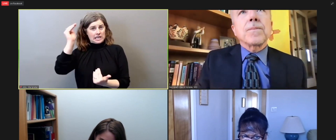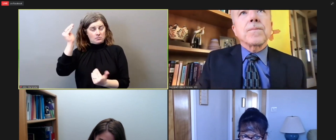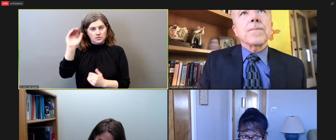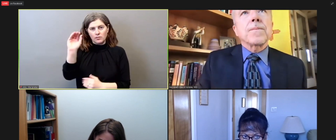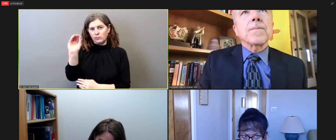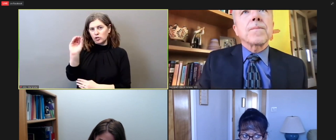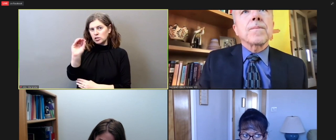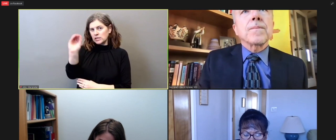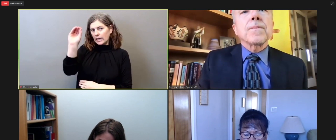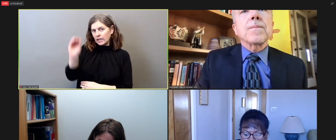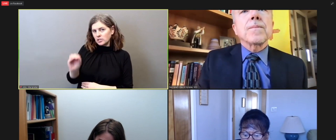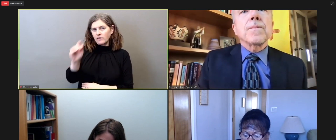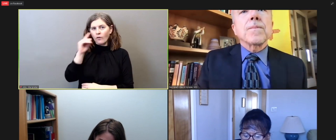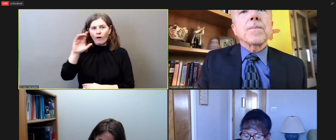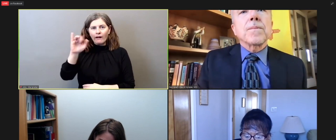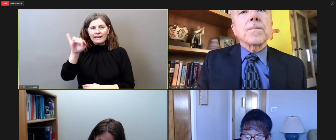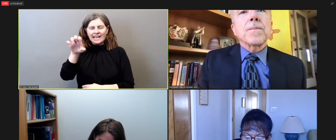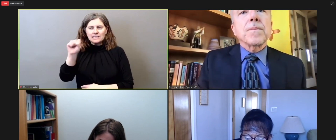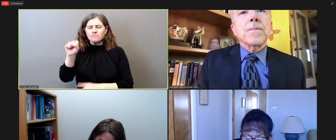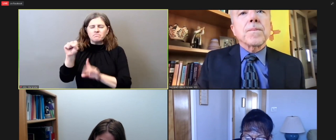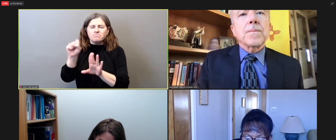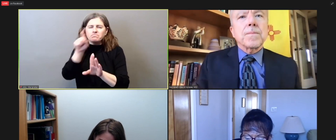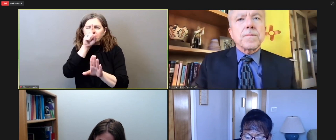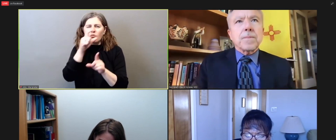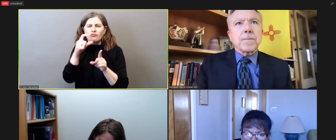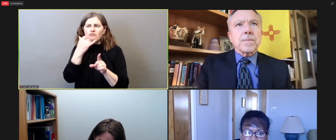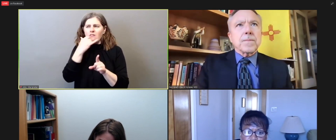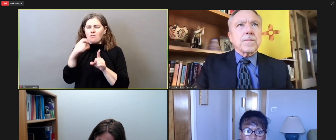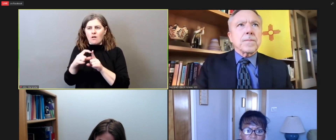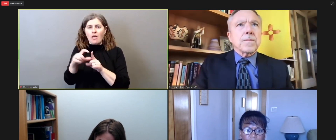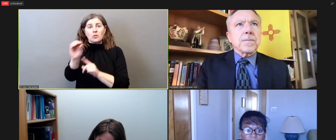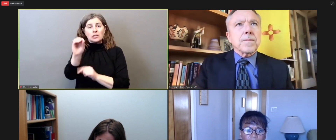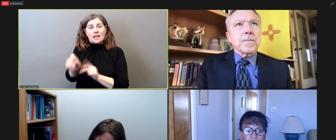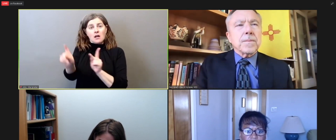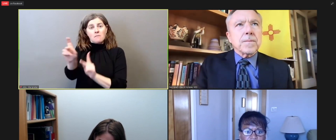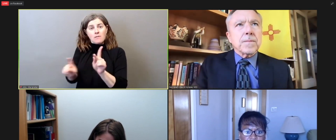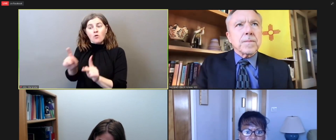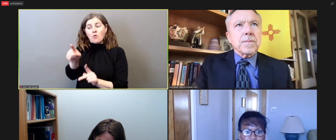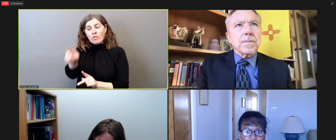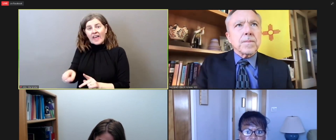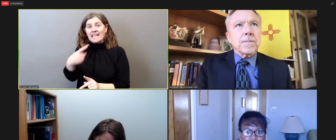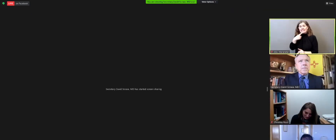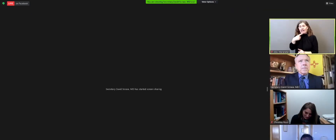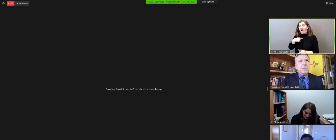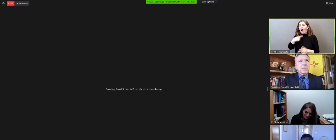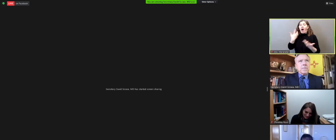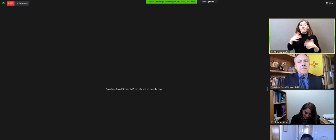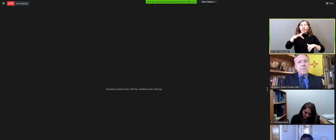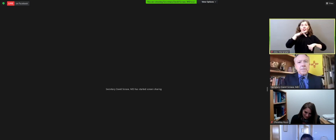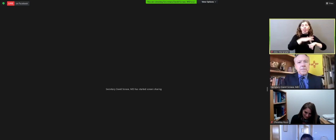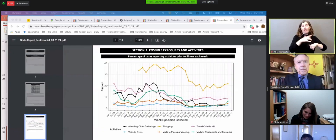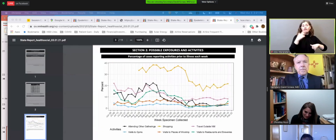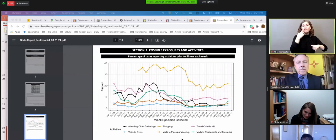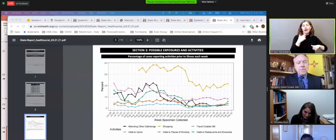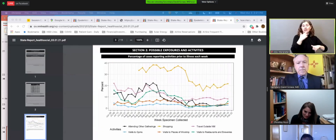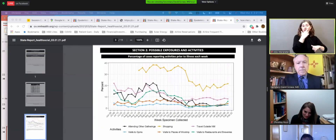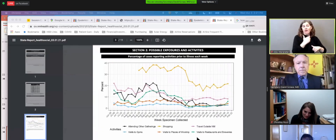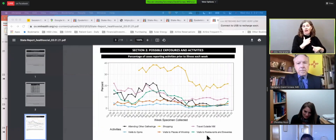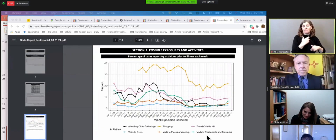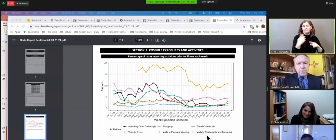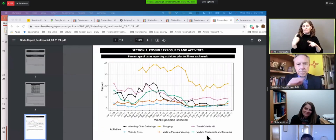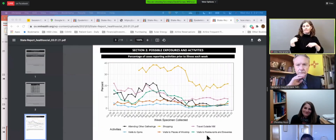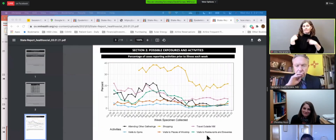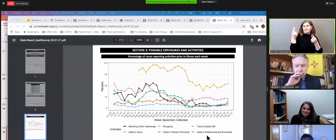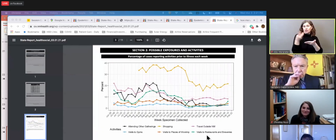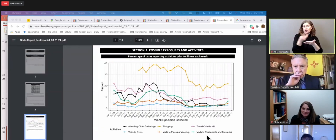of cases, or I shouldn't say cases, the percentage of people who indicated that they had been at a restaurant in the 2 weeks prior to